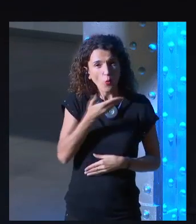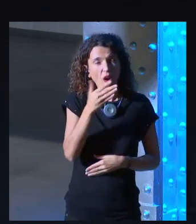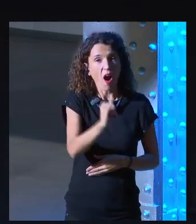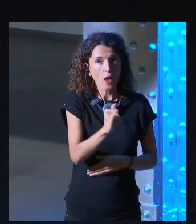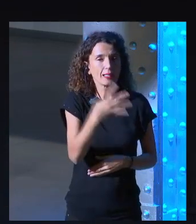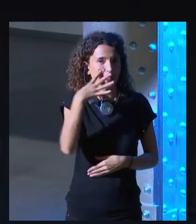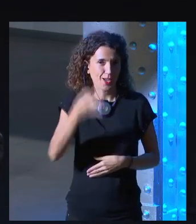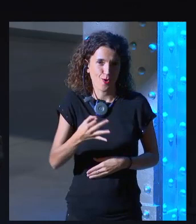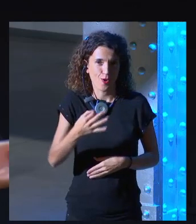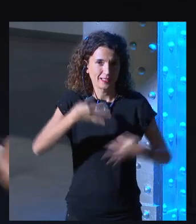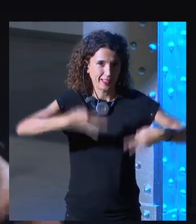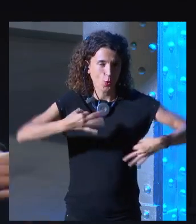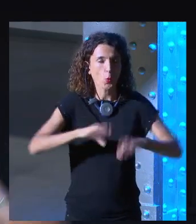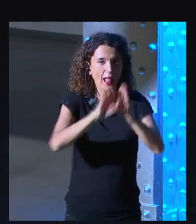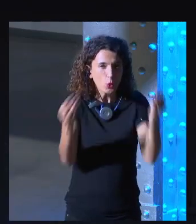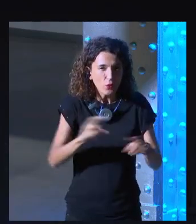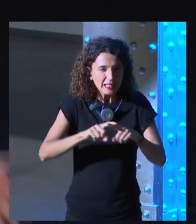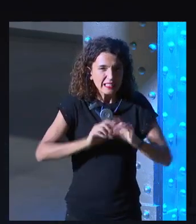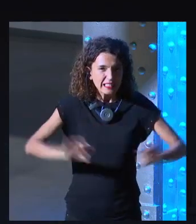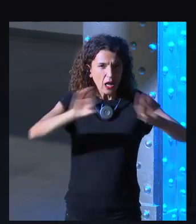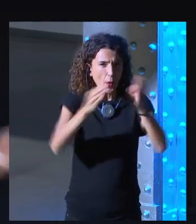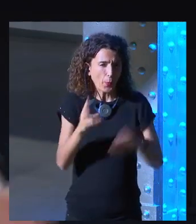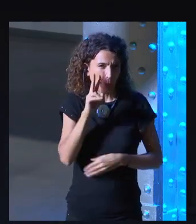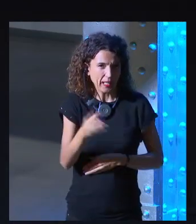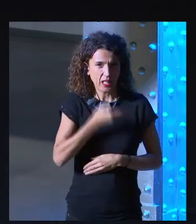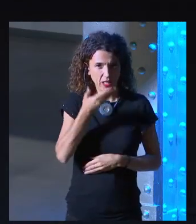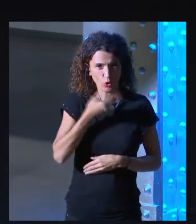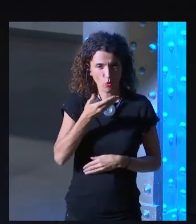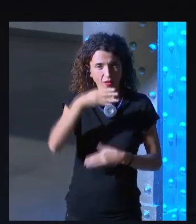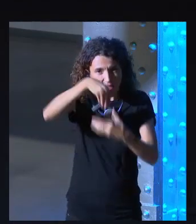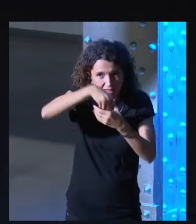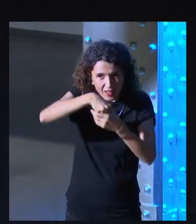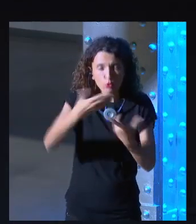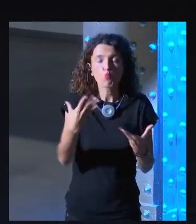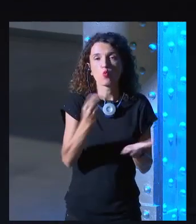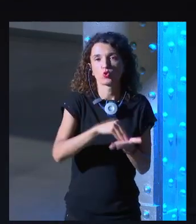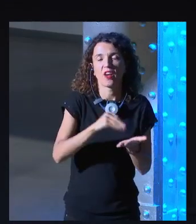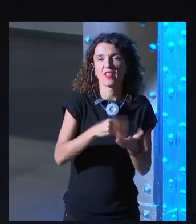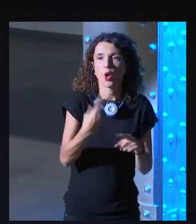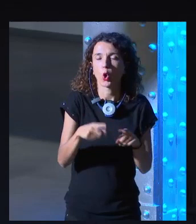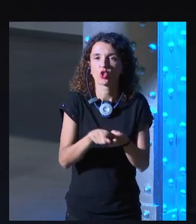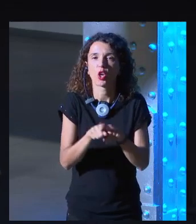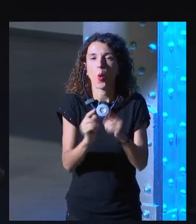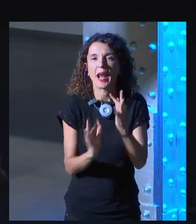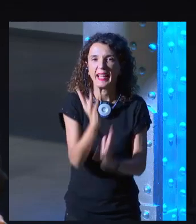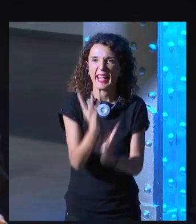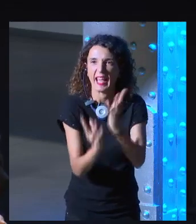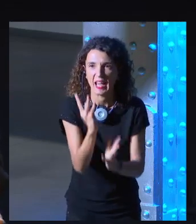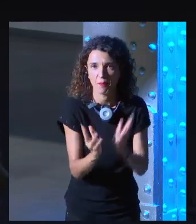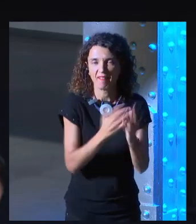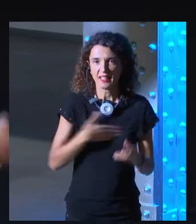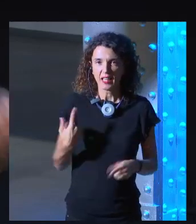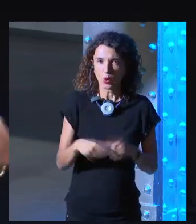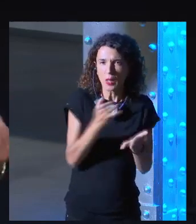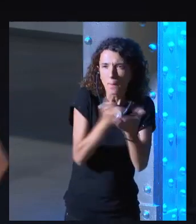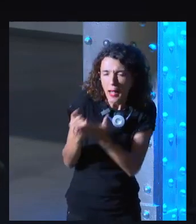Bohème, where Rodolfo just burns his play in order to keep everybody warm at the beginning. Well, it's like that in my studio,